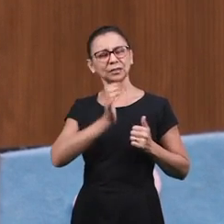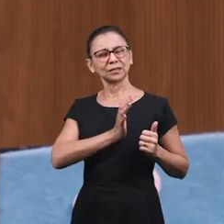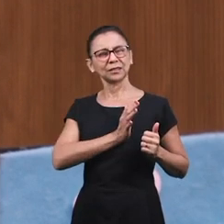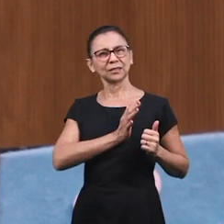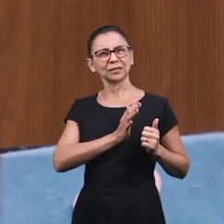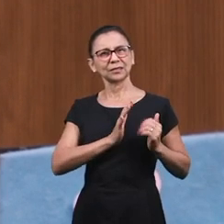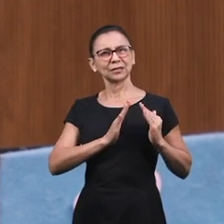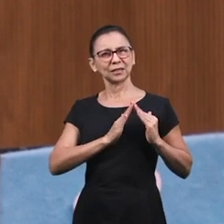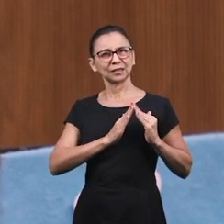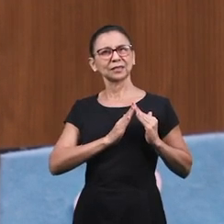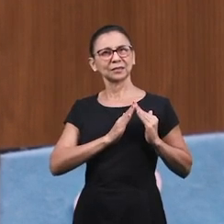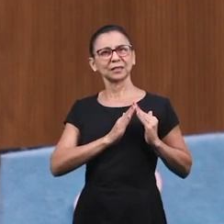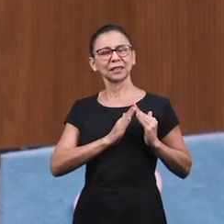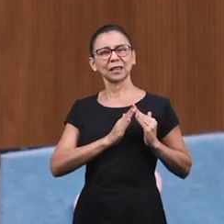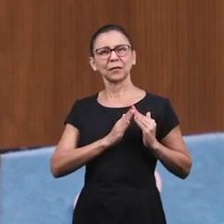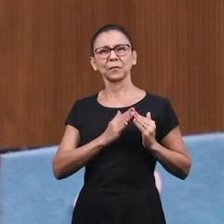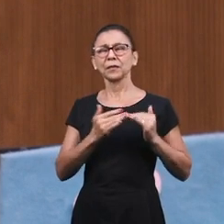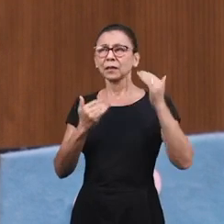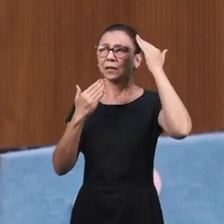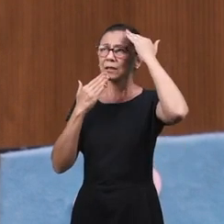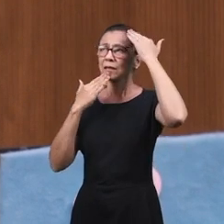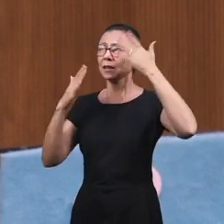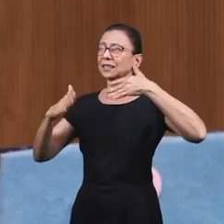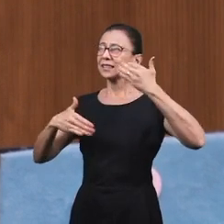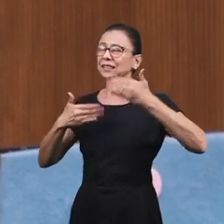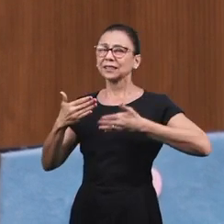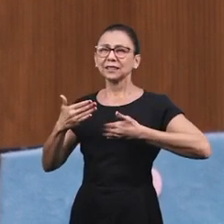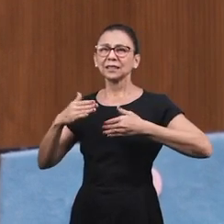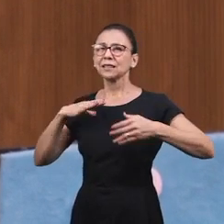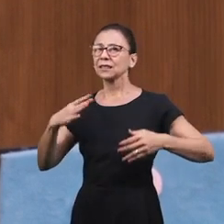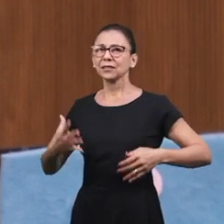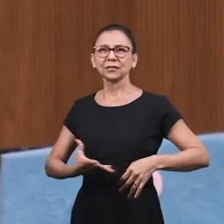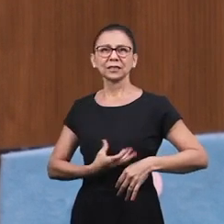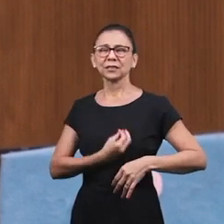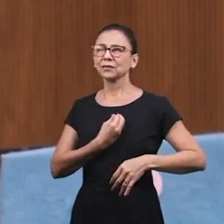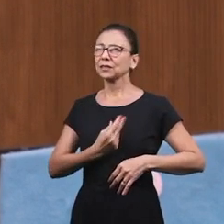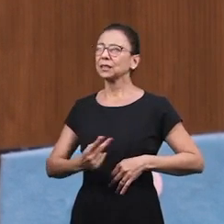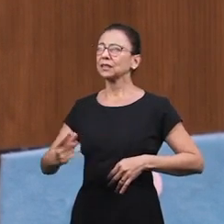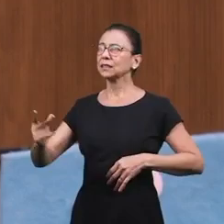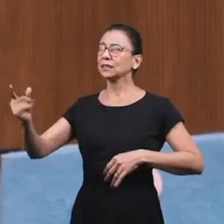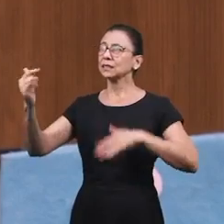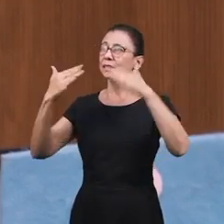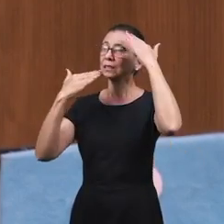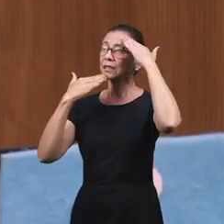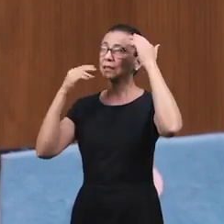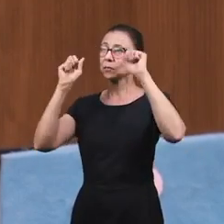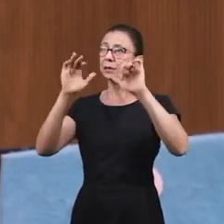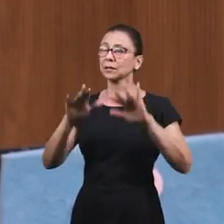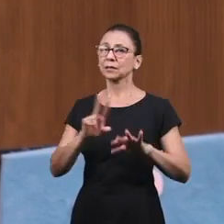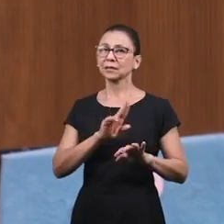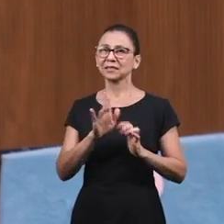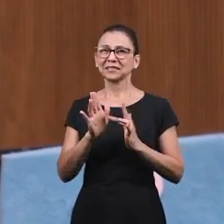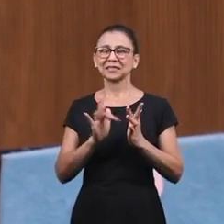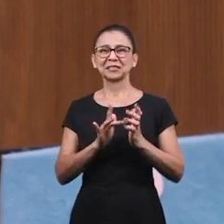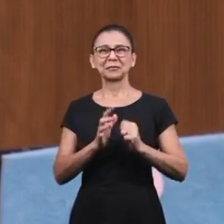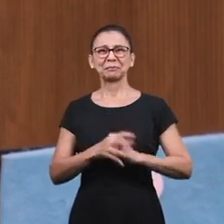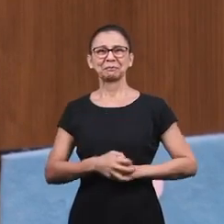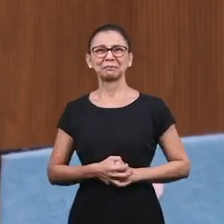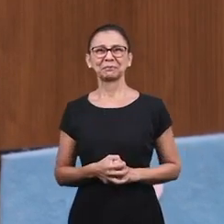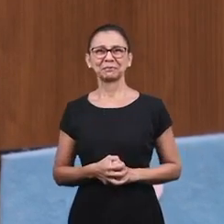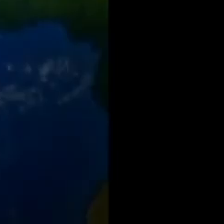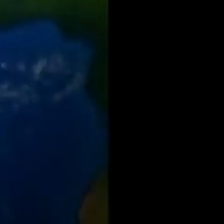joy, for salvation, for eternal life. We glorify you for all of these blessings. In the name of Jesus, amen.